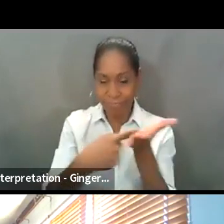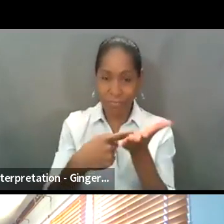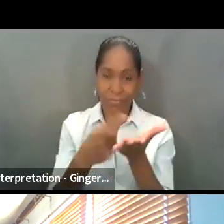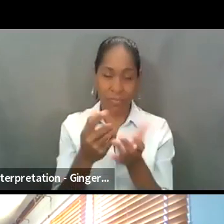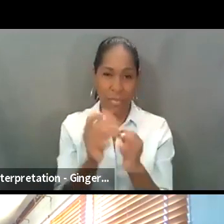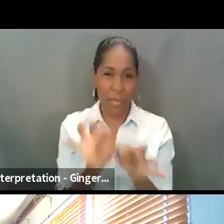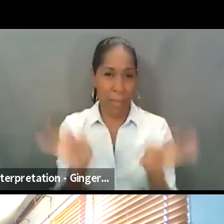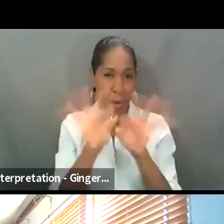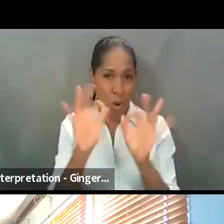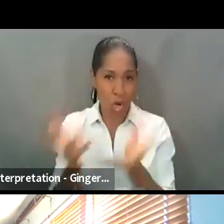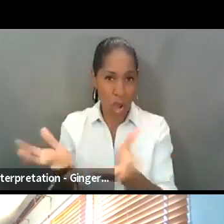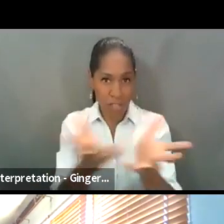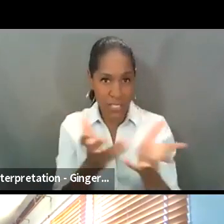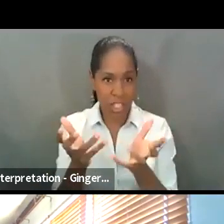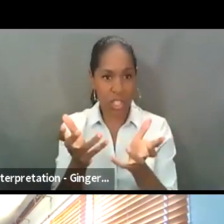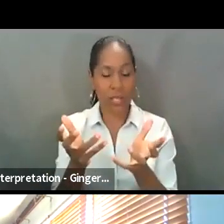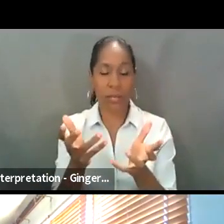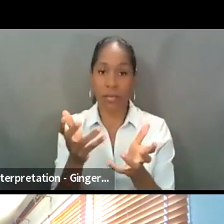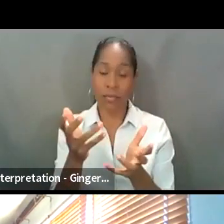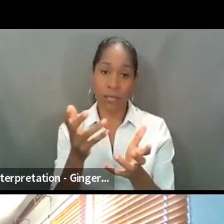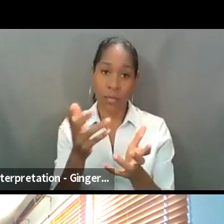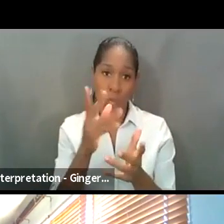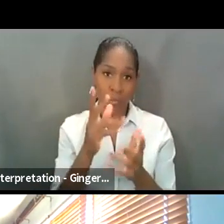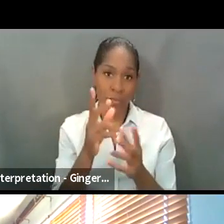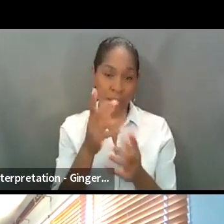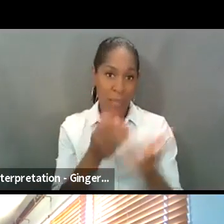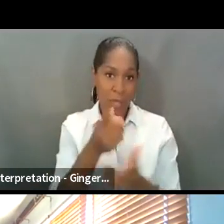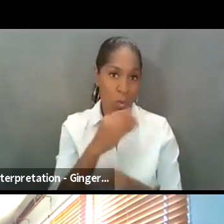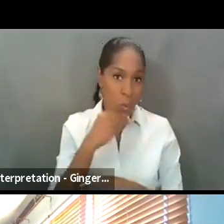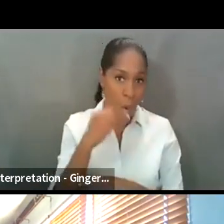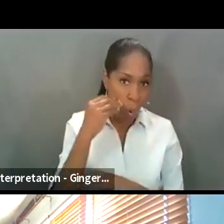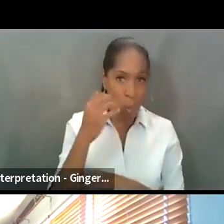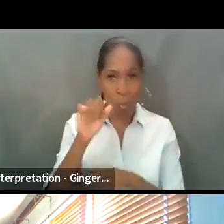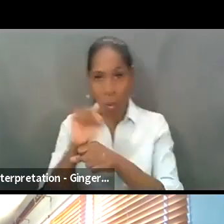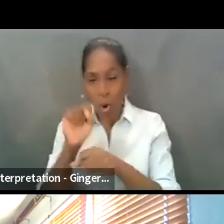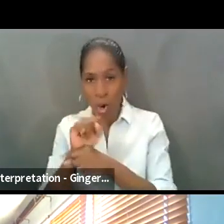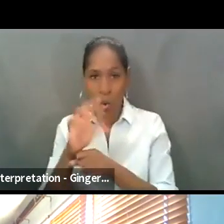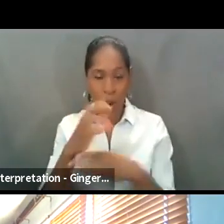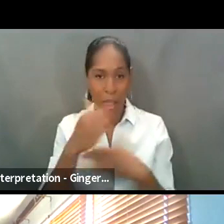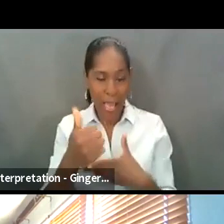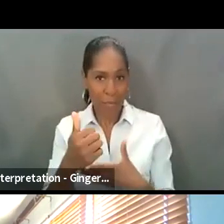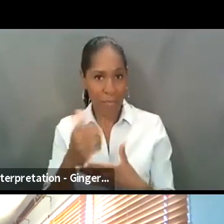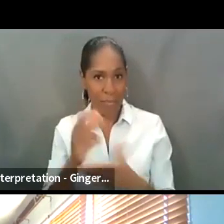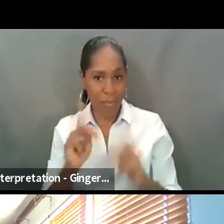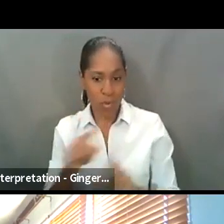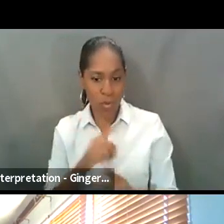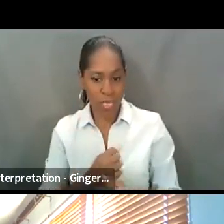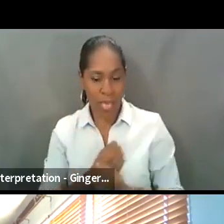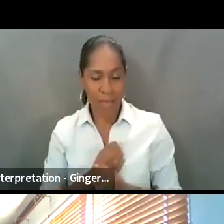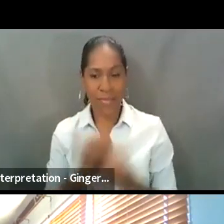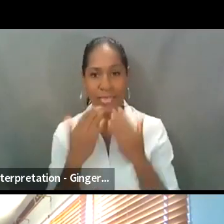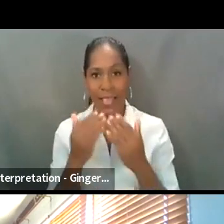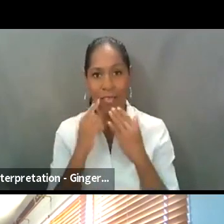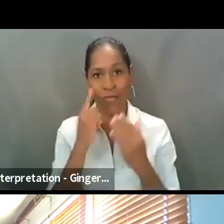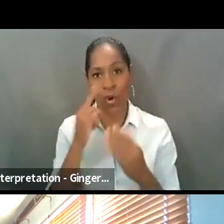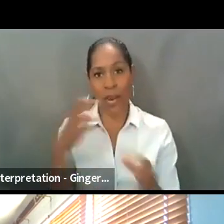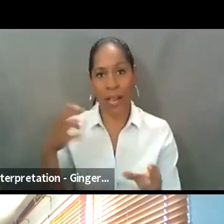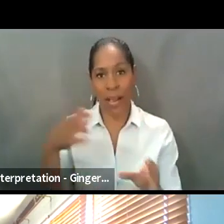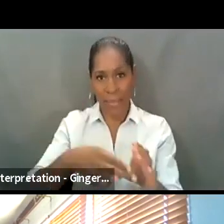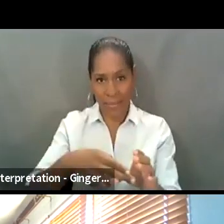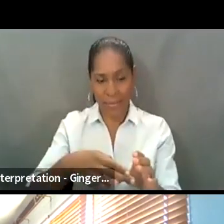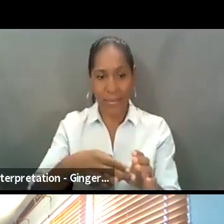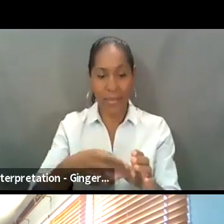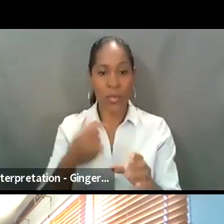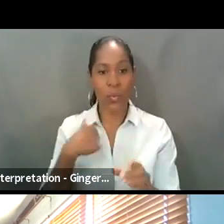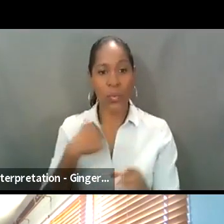home, work, or assisting our loved ones, we thank you for joining us this evening. We are thankful for Sonsontles Language Justice Services